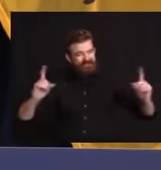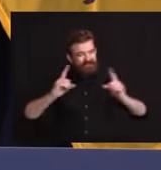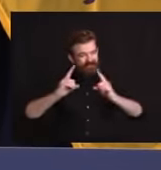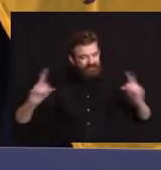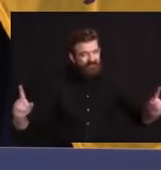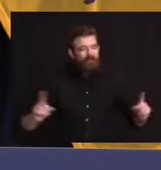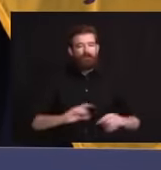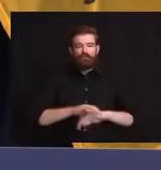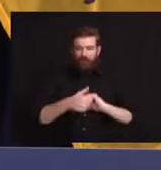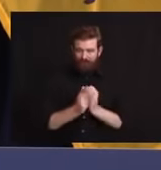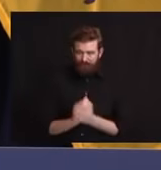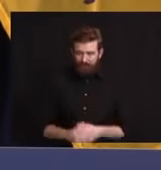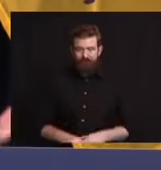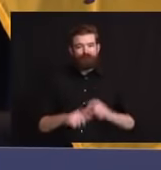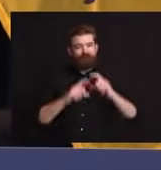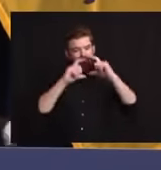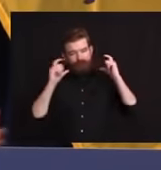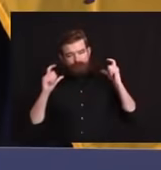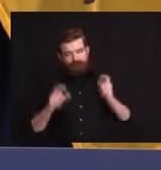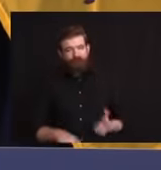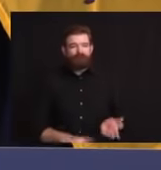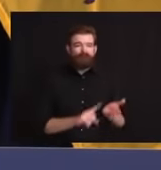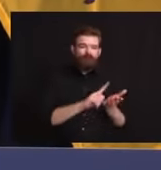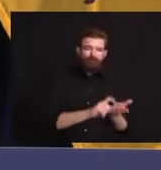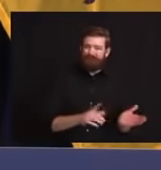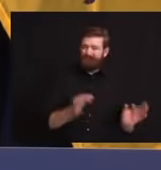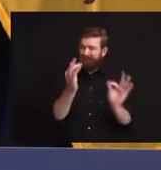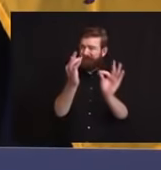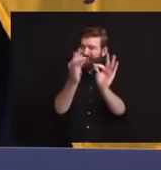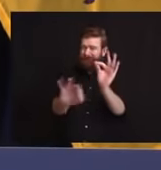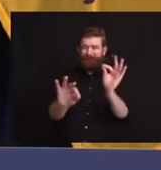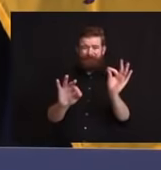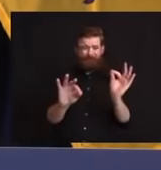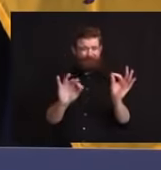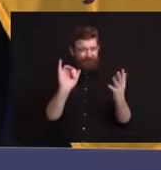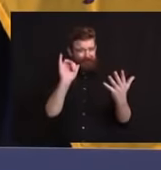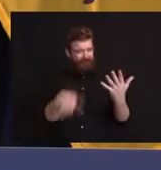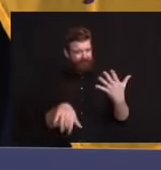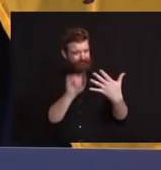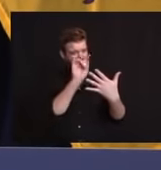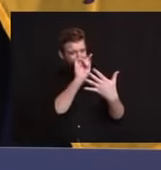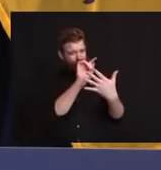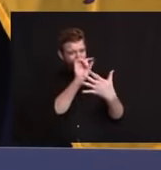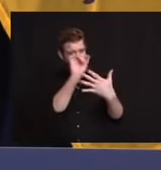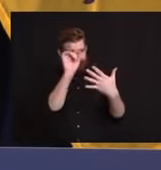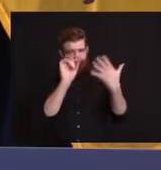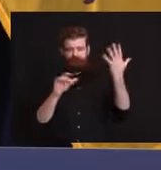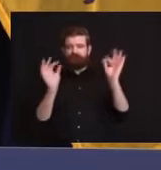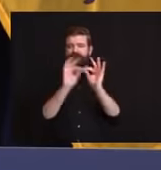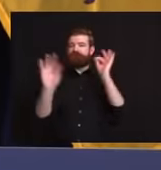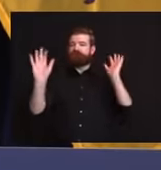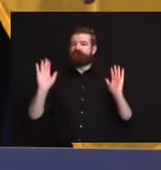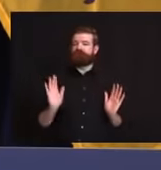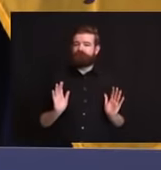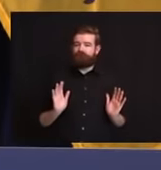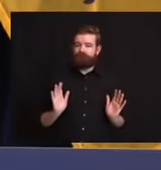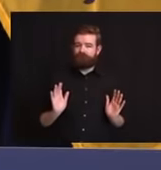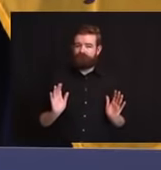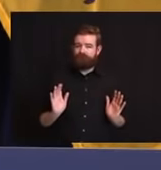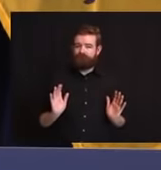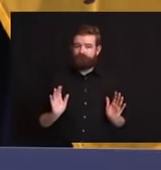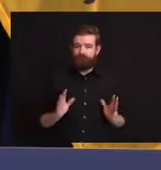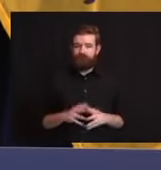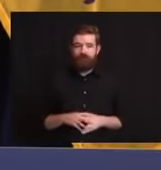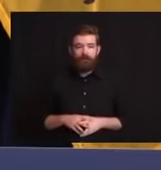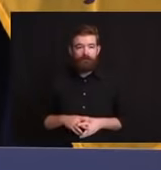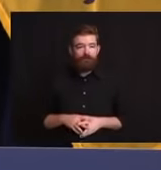disinfectant, which I just did, the basic stuff, Tina. We cannot get off of that. I would love nothing more than to be able to say we're